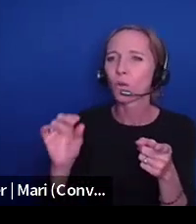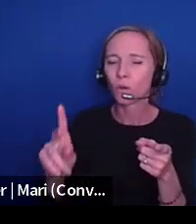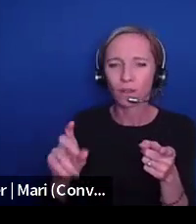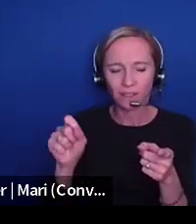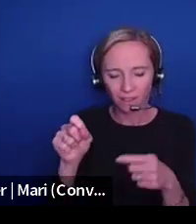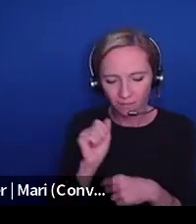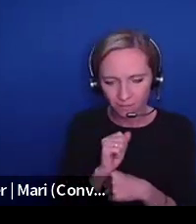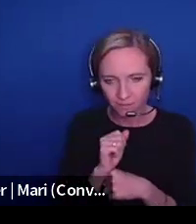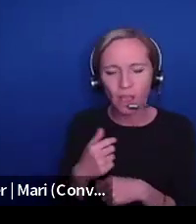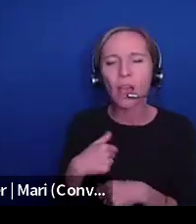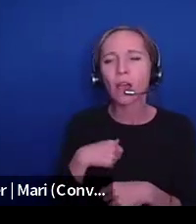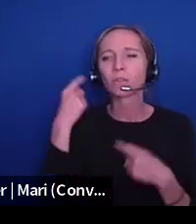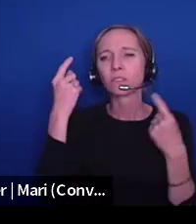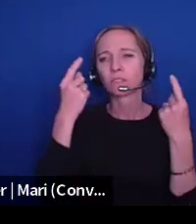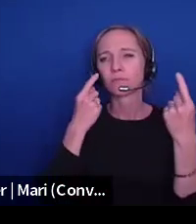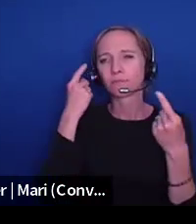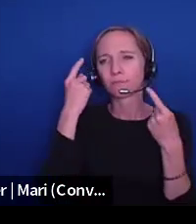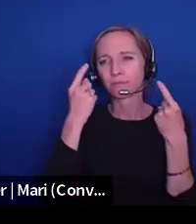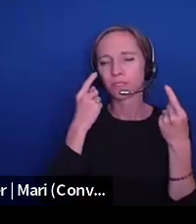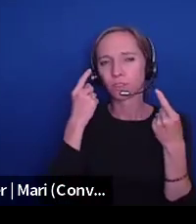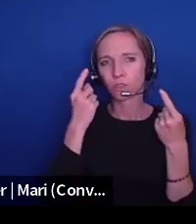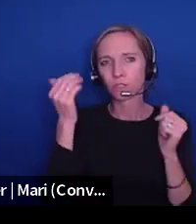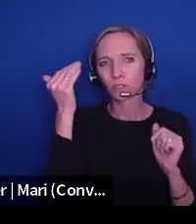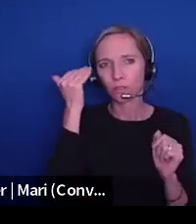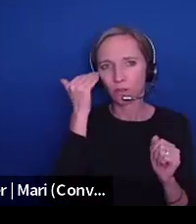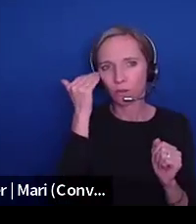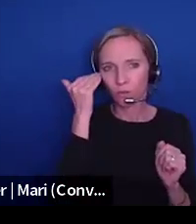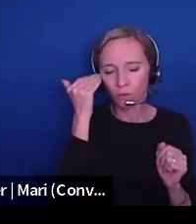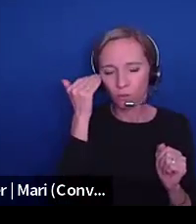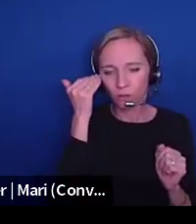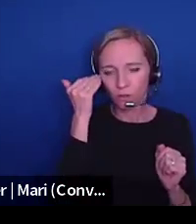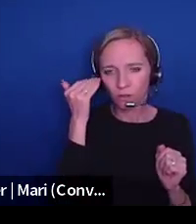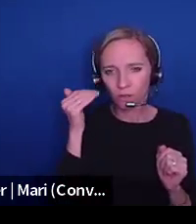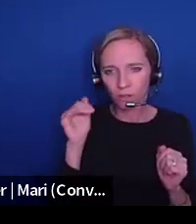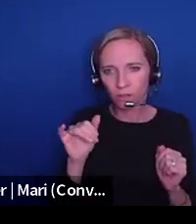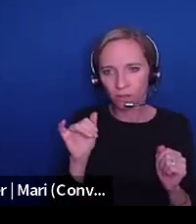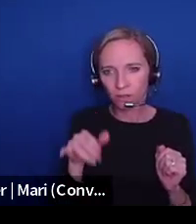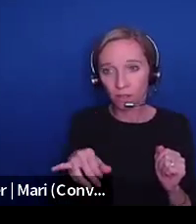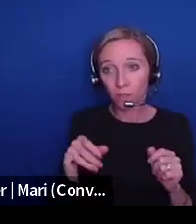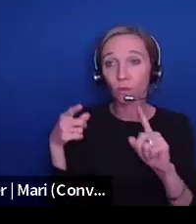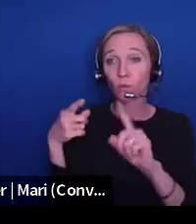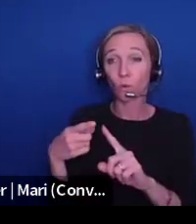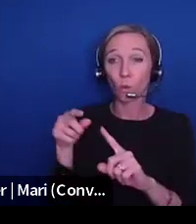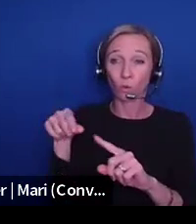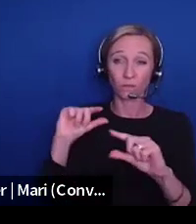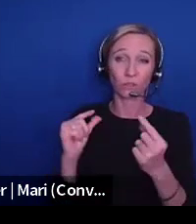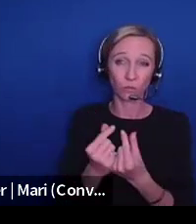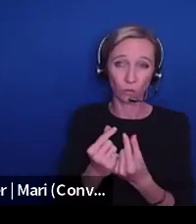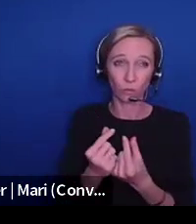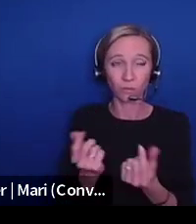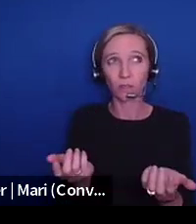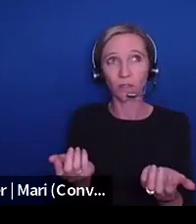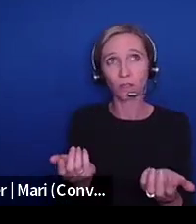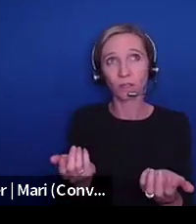was considering, that the goal of the group is